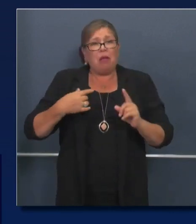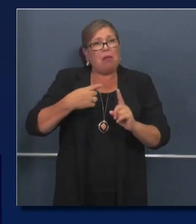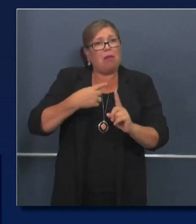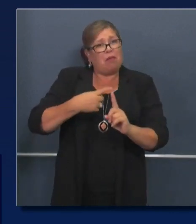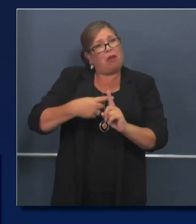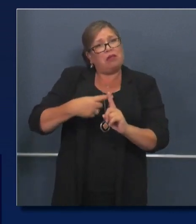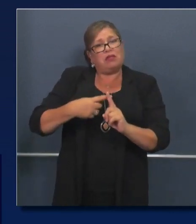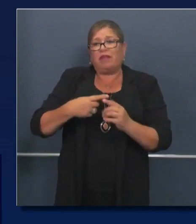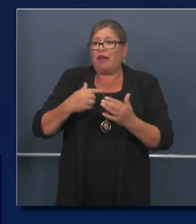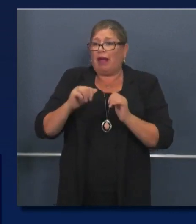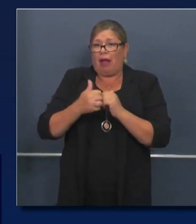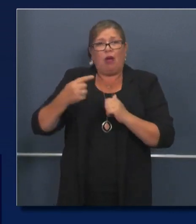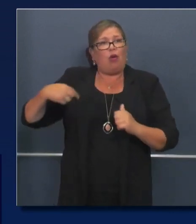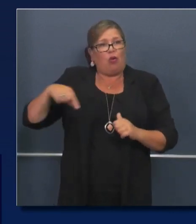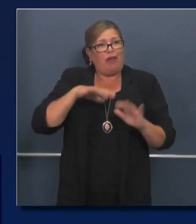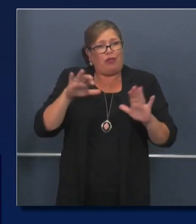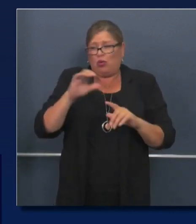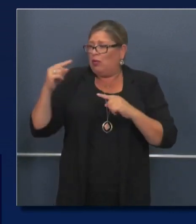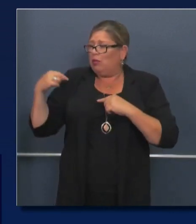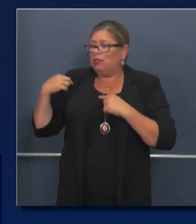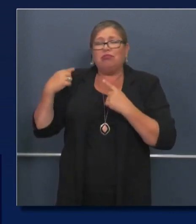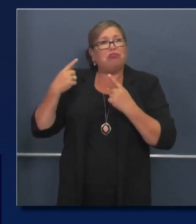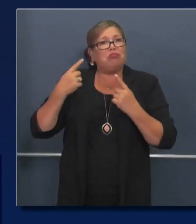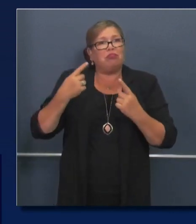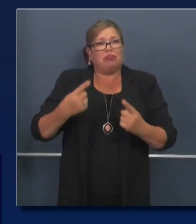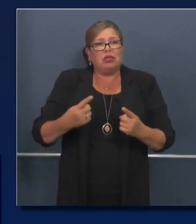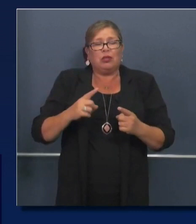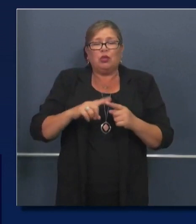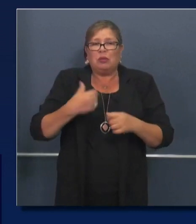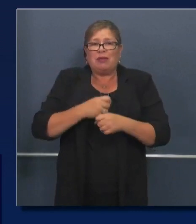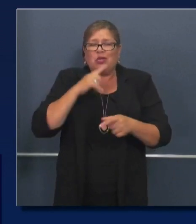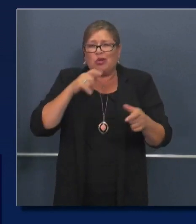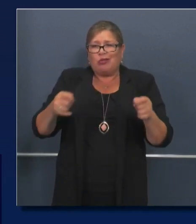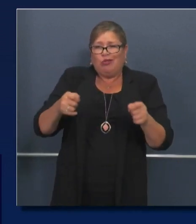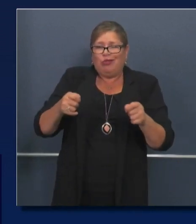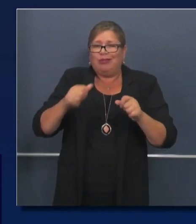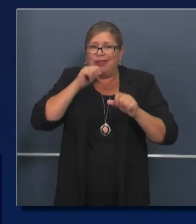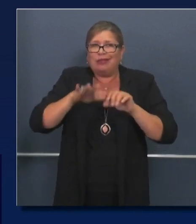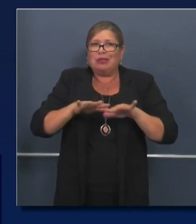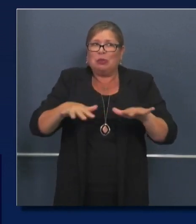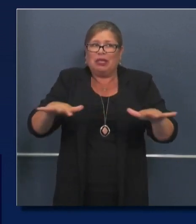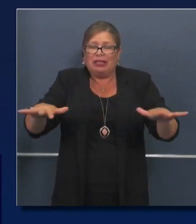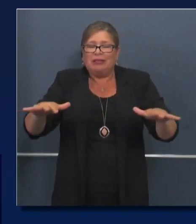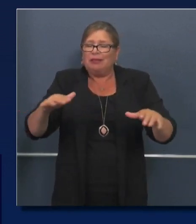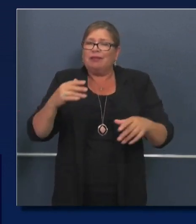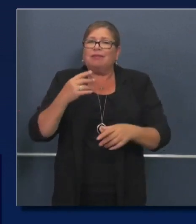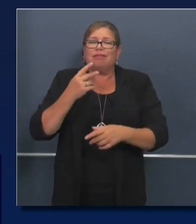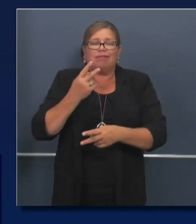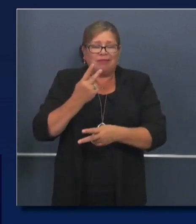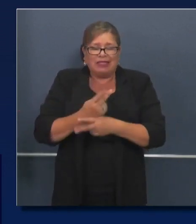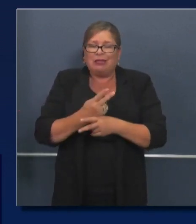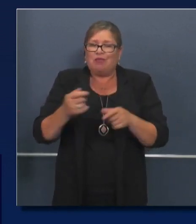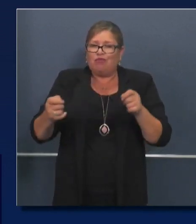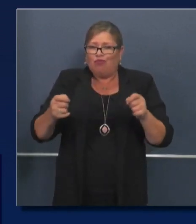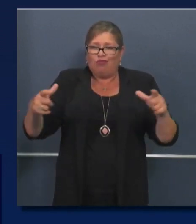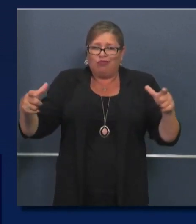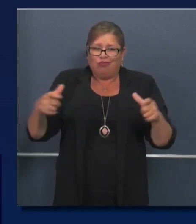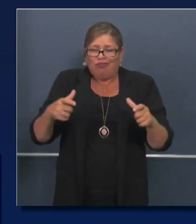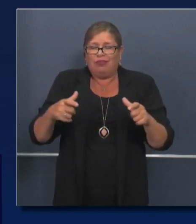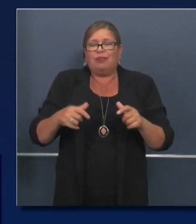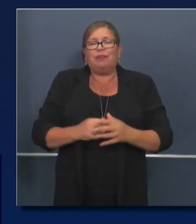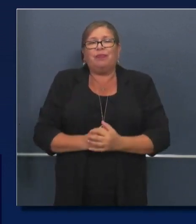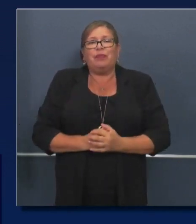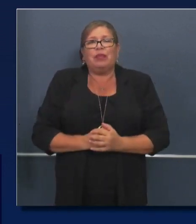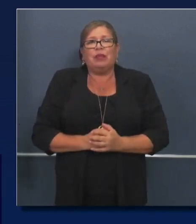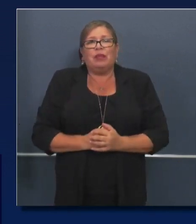the work that's been done in this state to address the spread and suppress the transmission of this virus. We